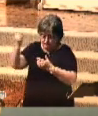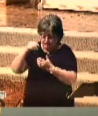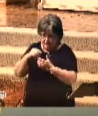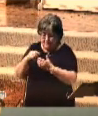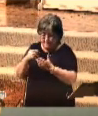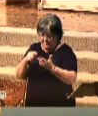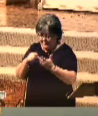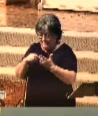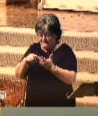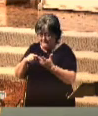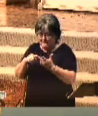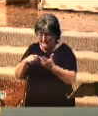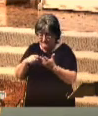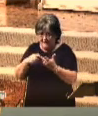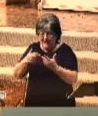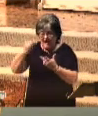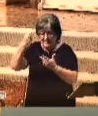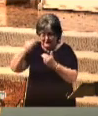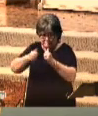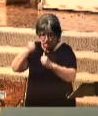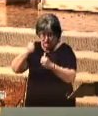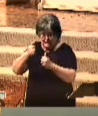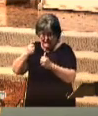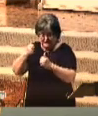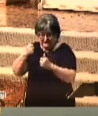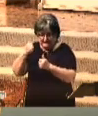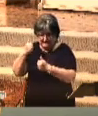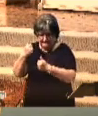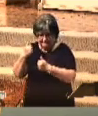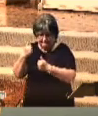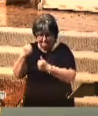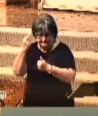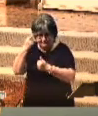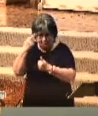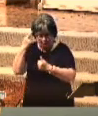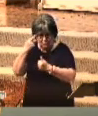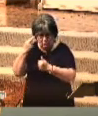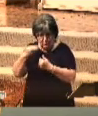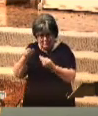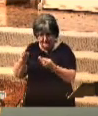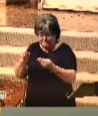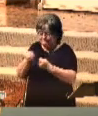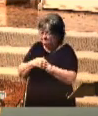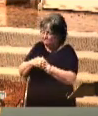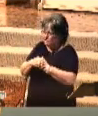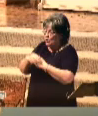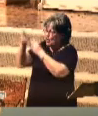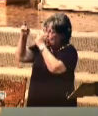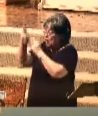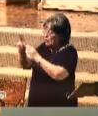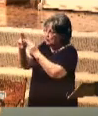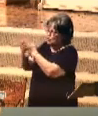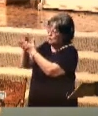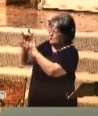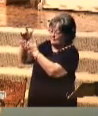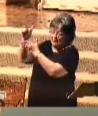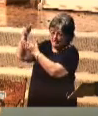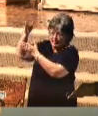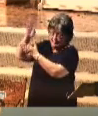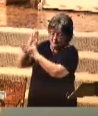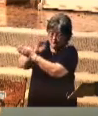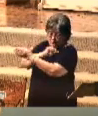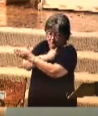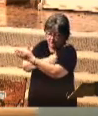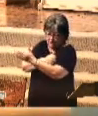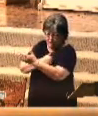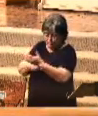reason for you to tithe is to honor and glorify Almighty God. To reach in your purse,